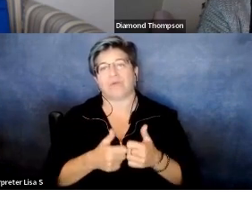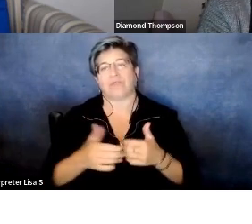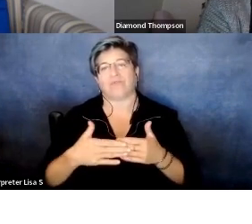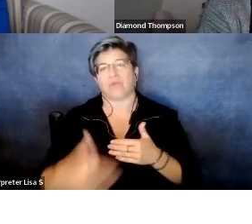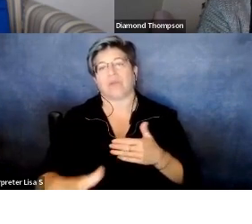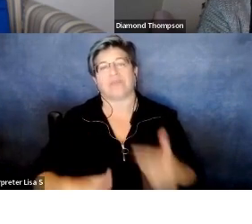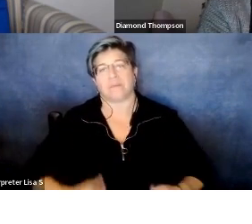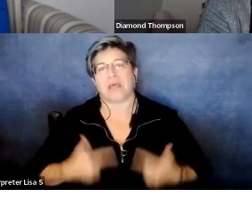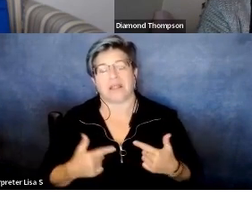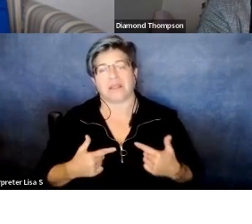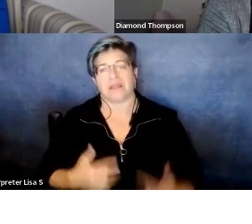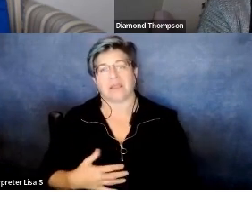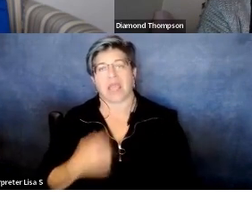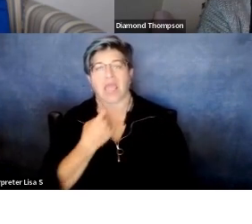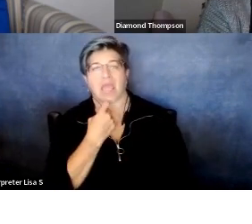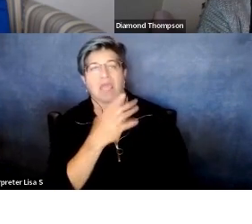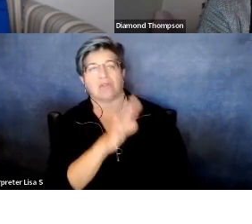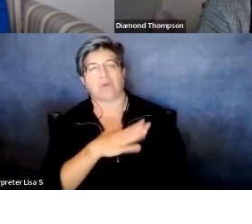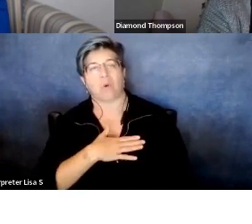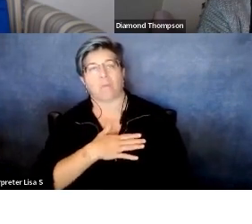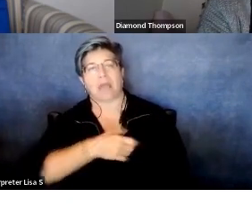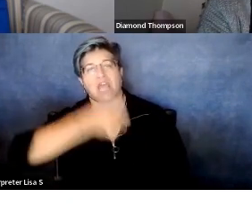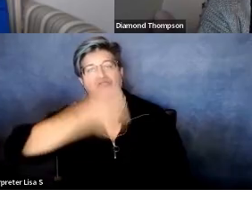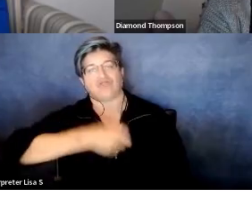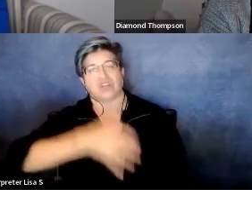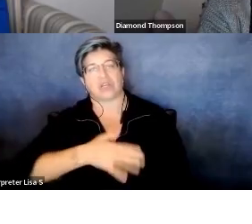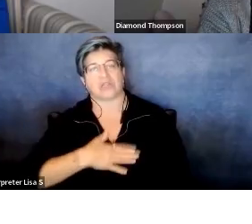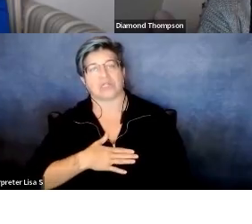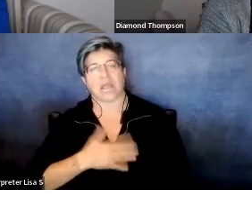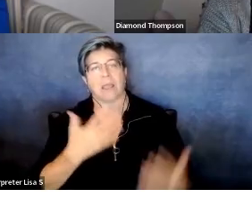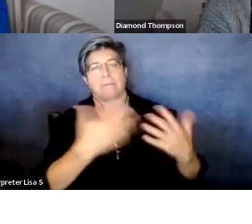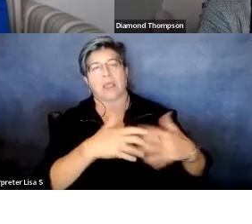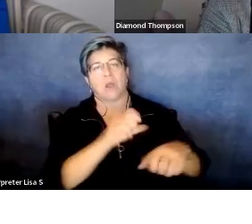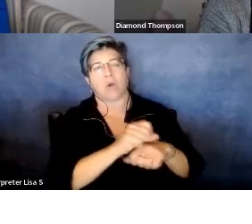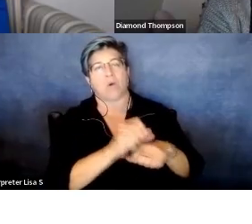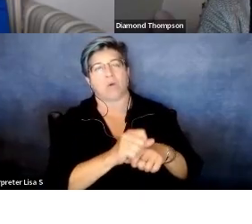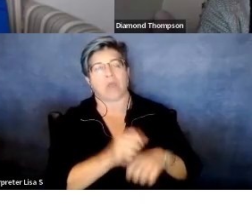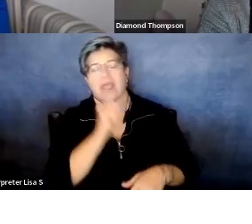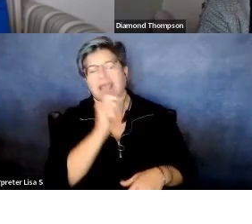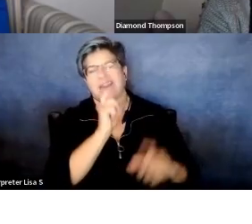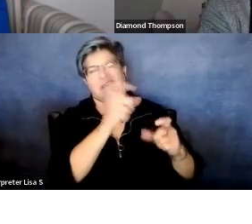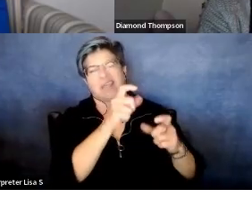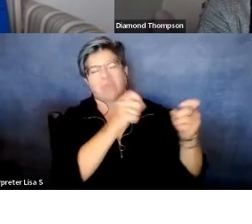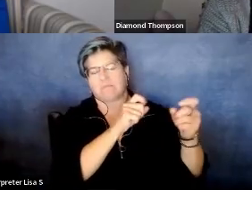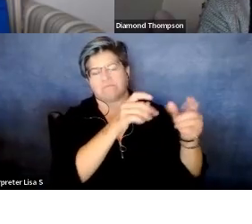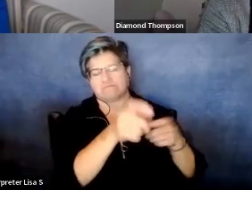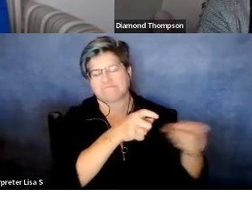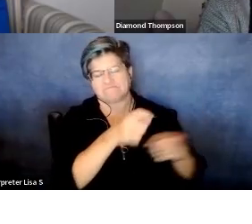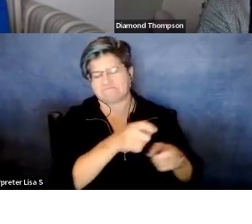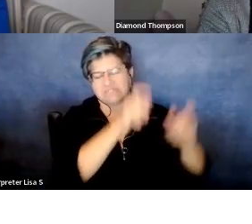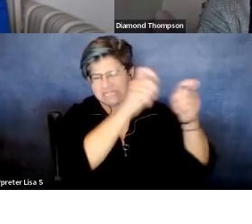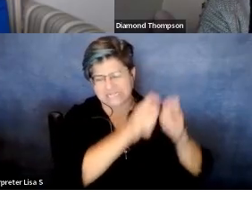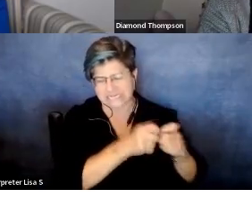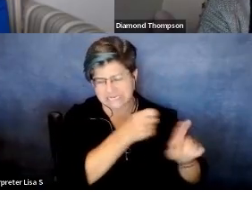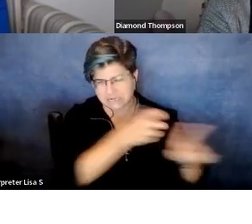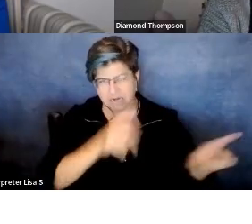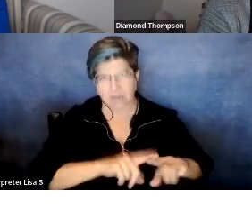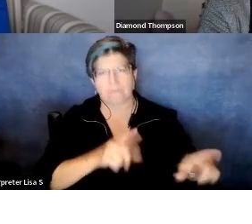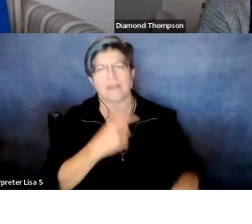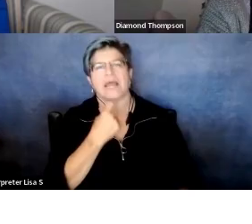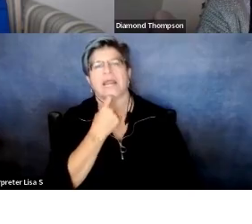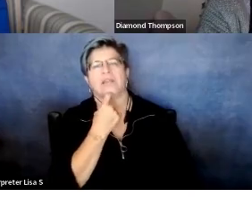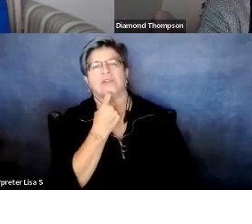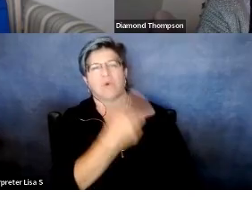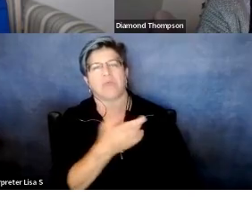I told my judge, my coworker, I didn't give him detail, but I told him what basically kind of